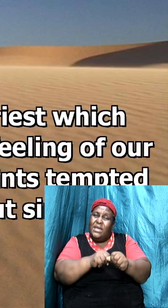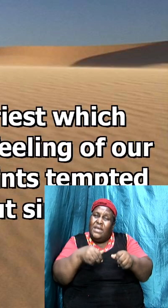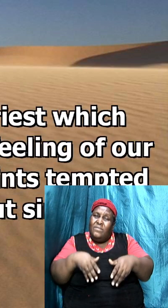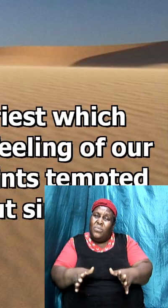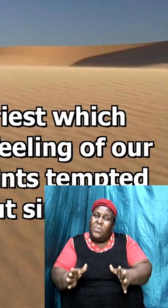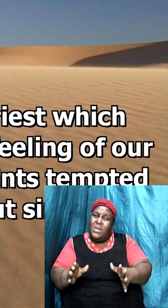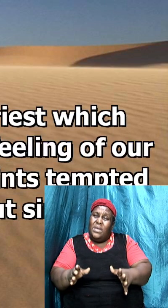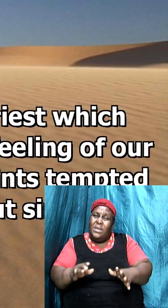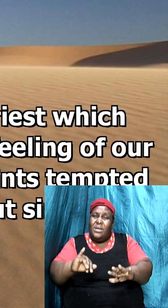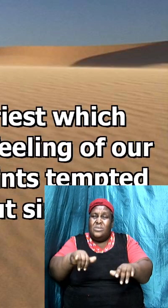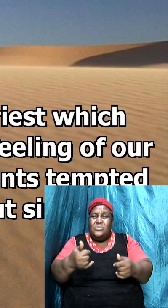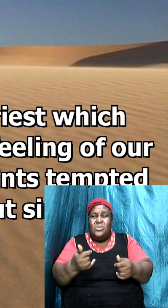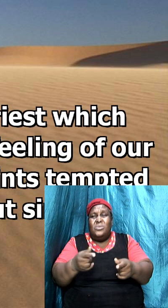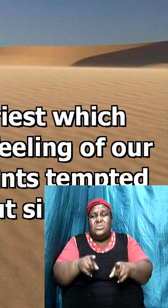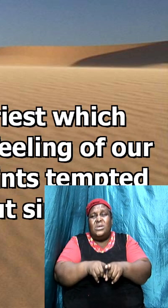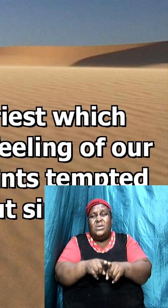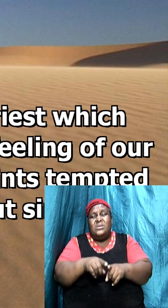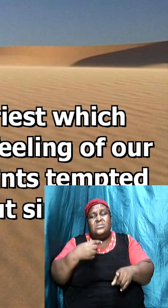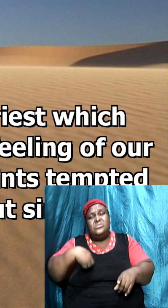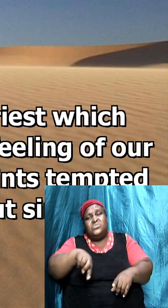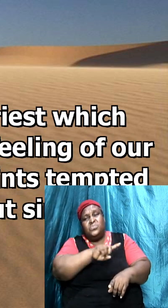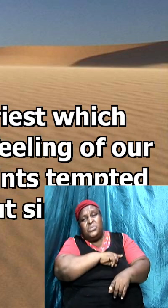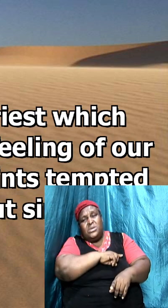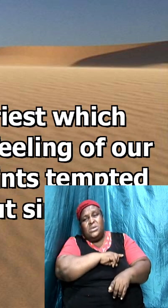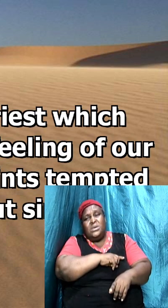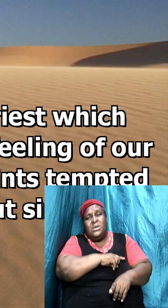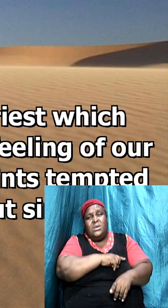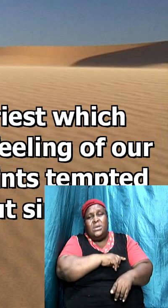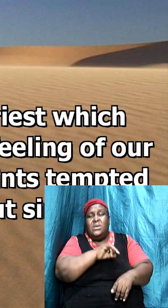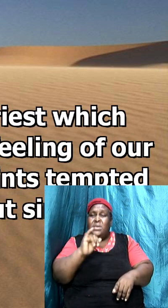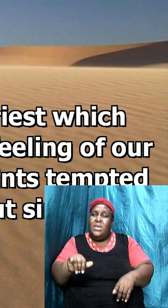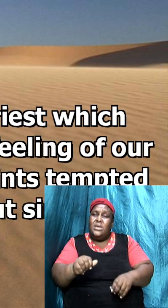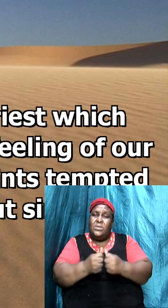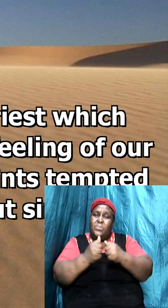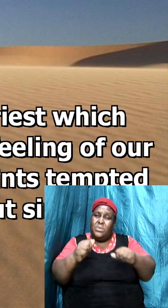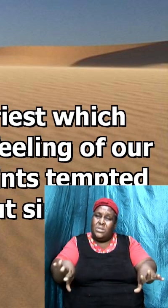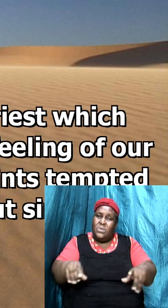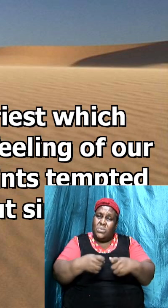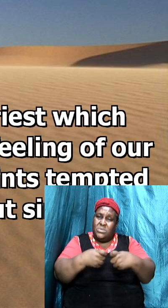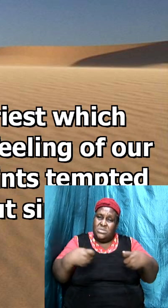just as we were. Yet he did not sin.